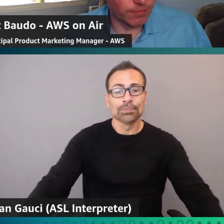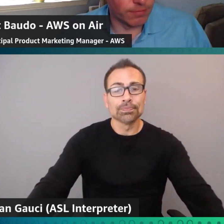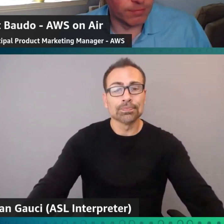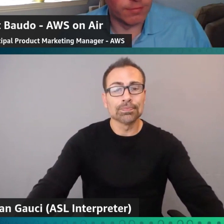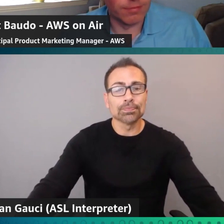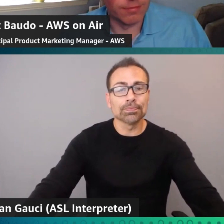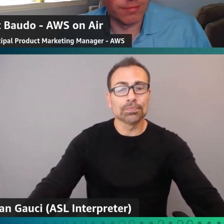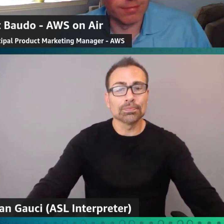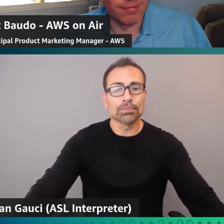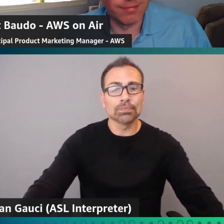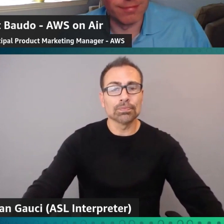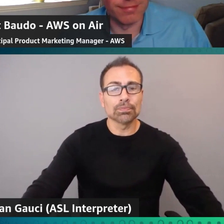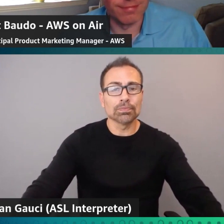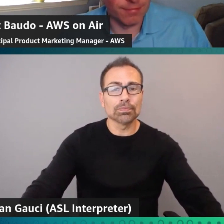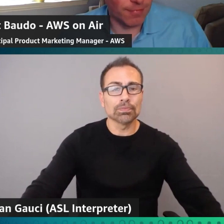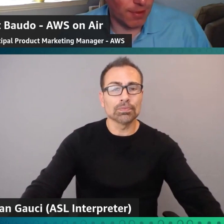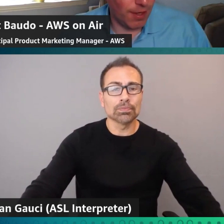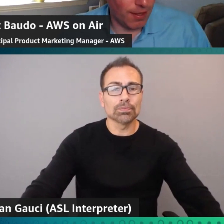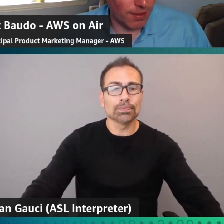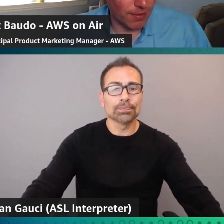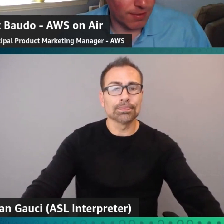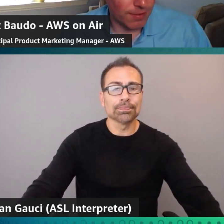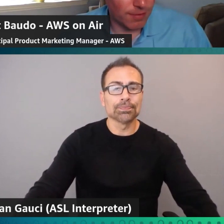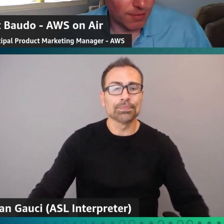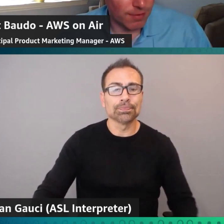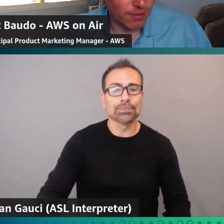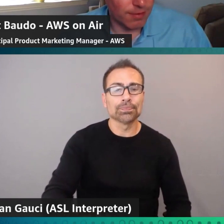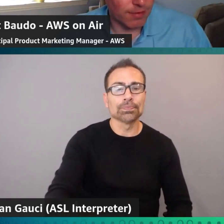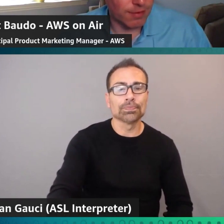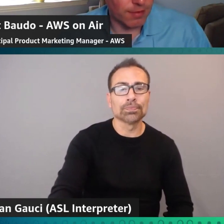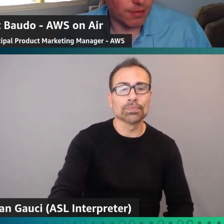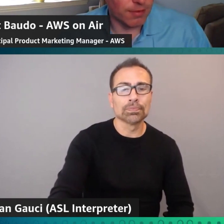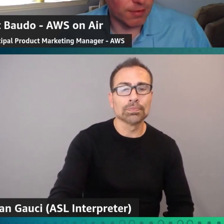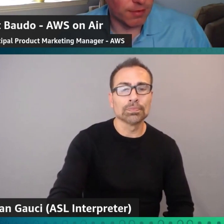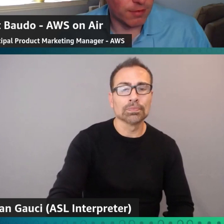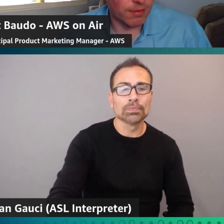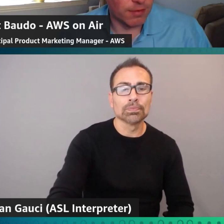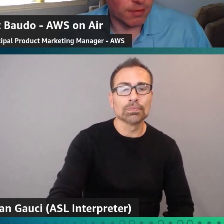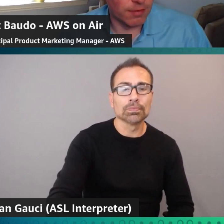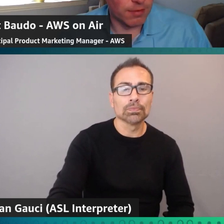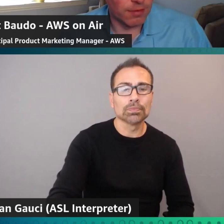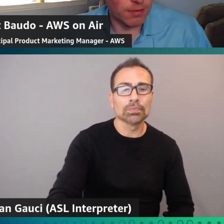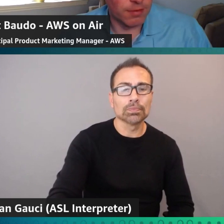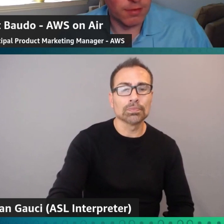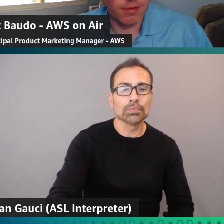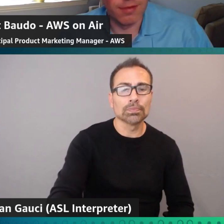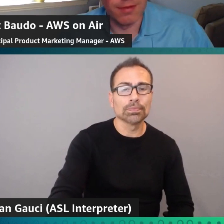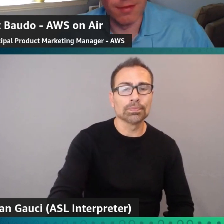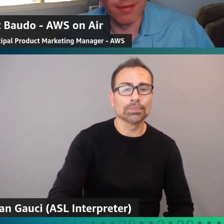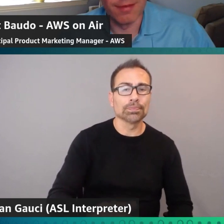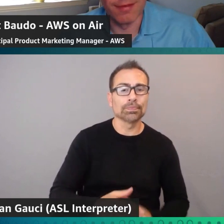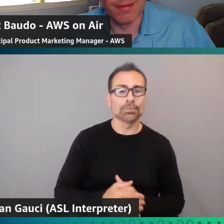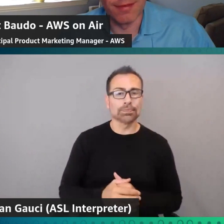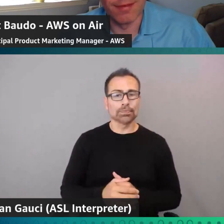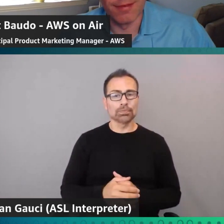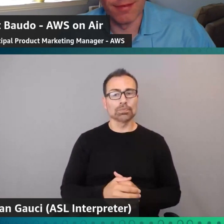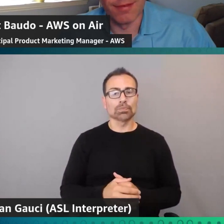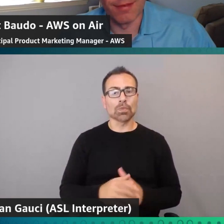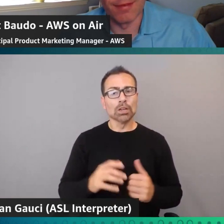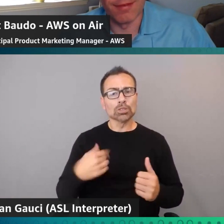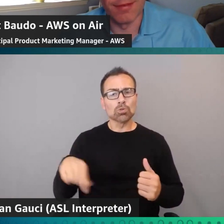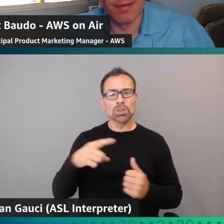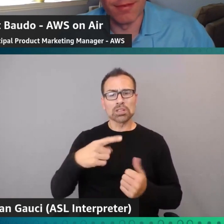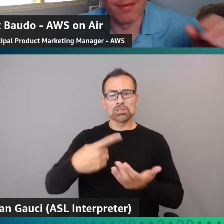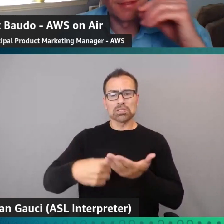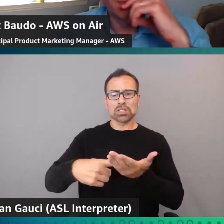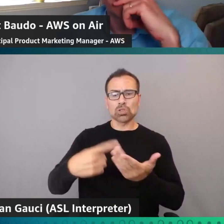gonna share my wind screen here, but Yeah. we can just talk about as you asked, like what it is, what it does, and what it is.